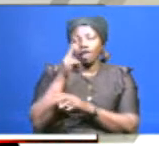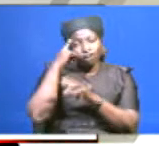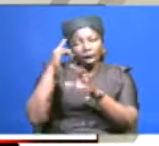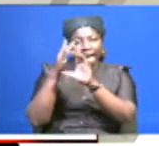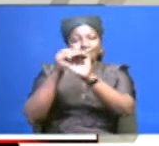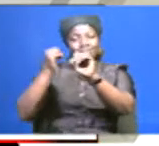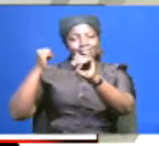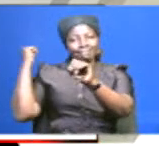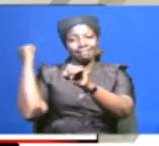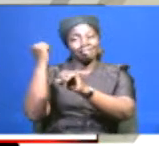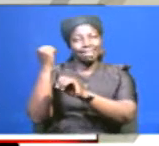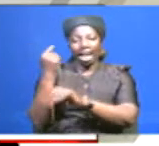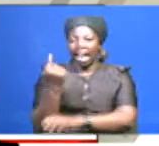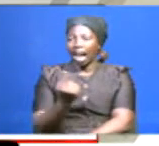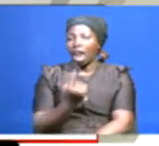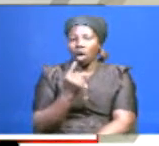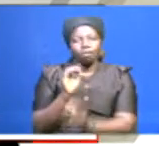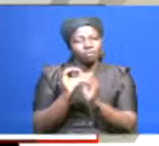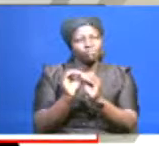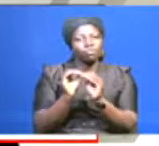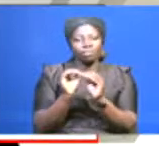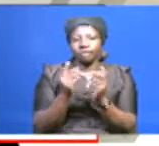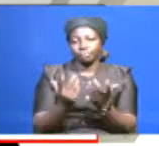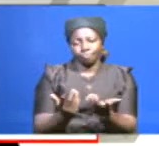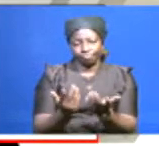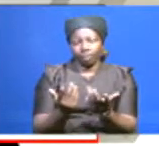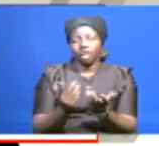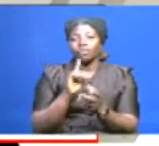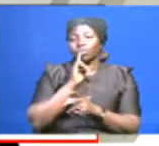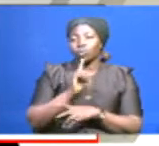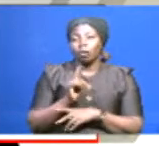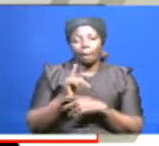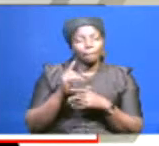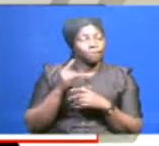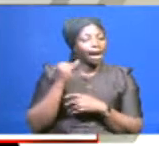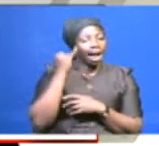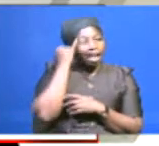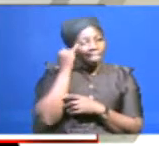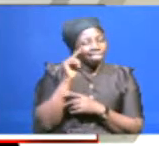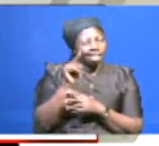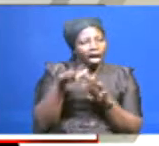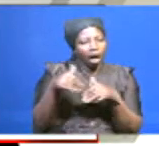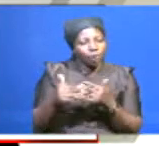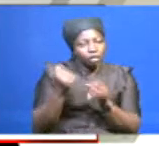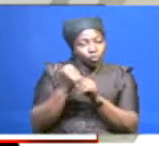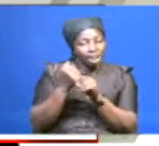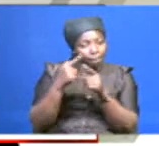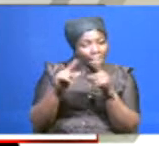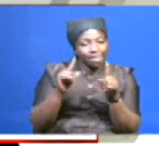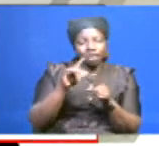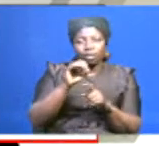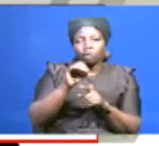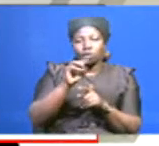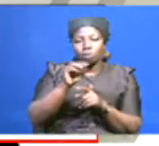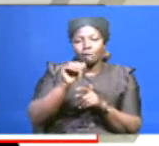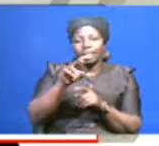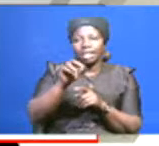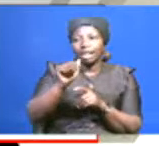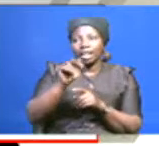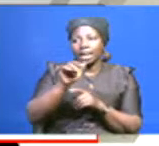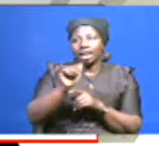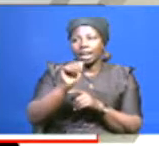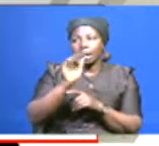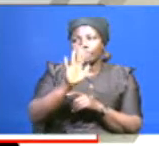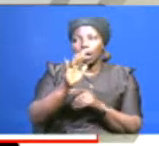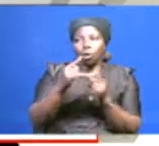not safe. Yeah. So ideally, that is how it works. But in the case of Manyala, his wind was plus 2.3 meters per